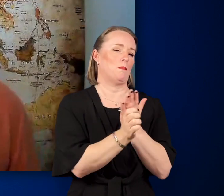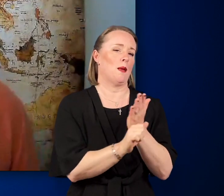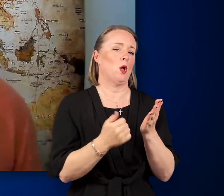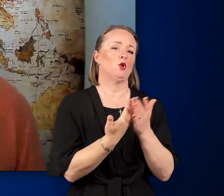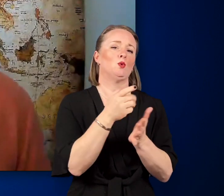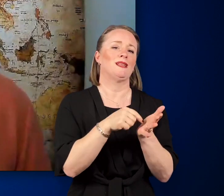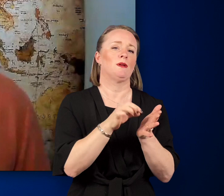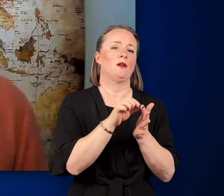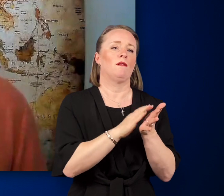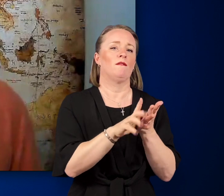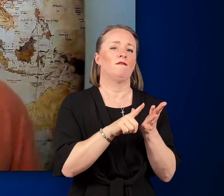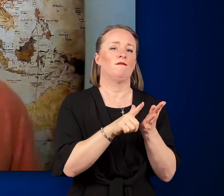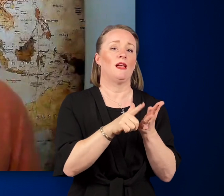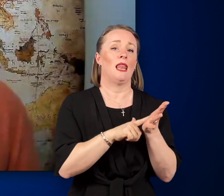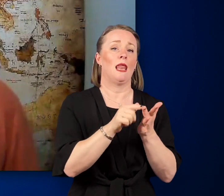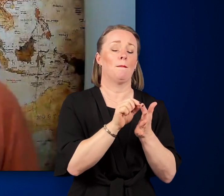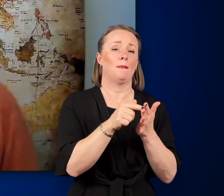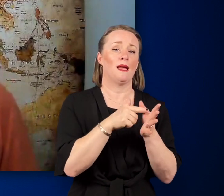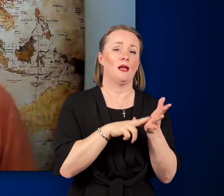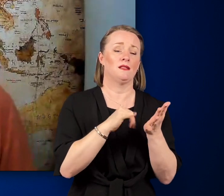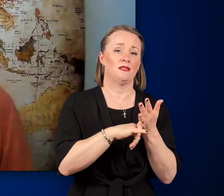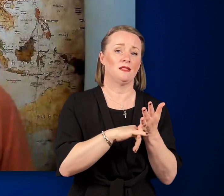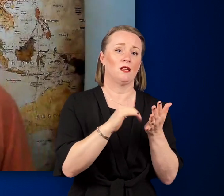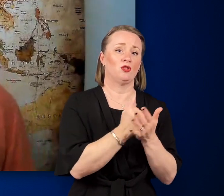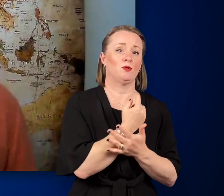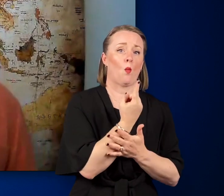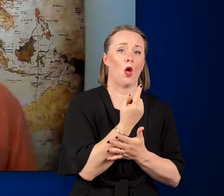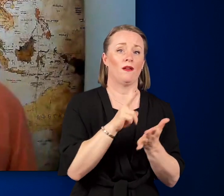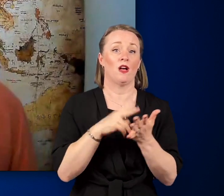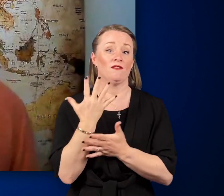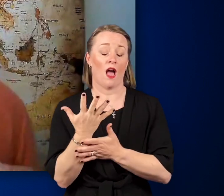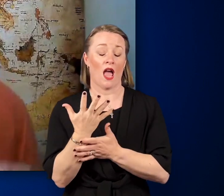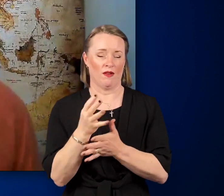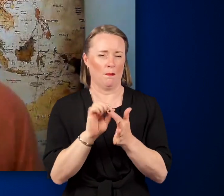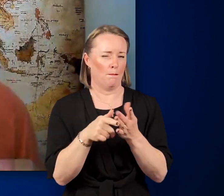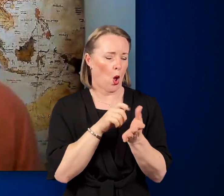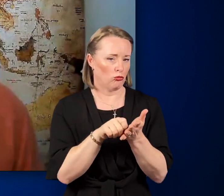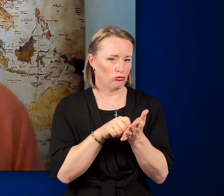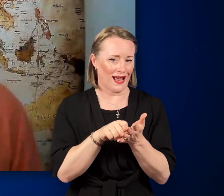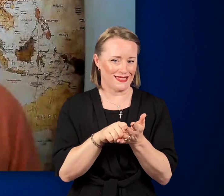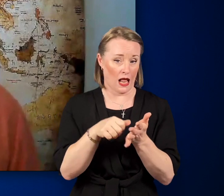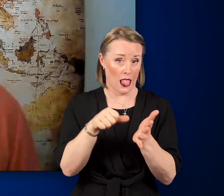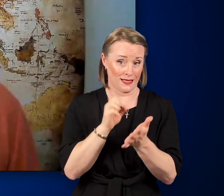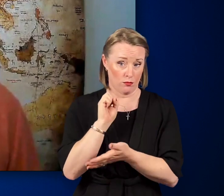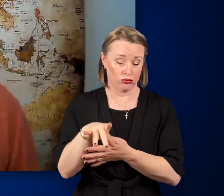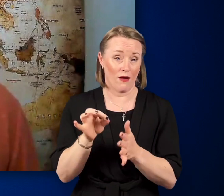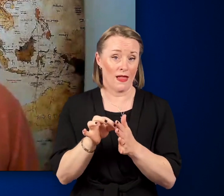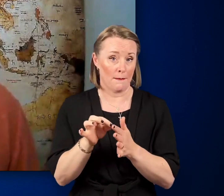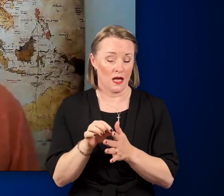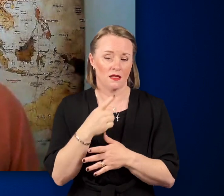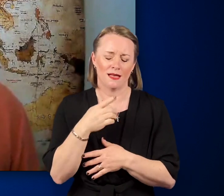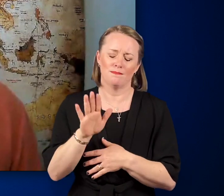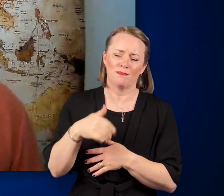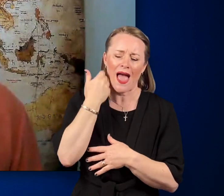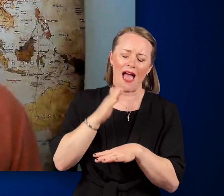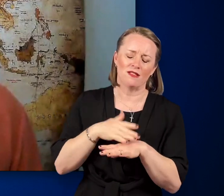to 5, when Paul talks to the Philippians and says, I thank my God every time I remember you. In all my prayers